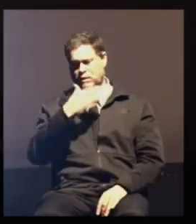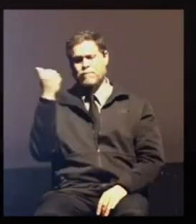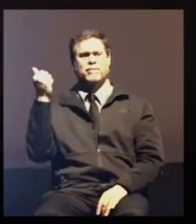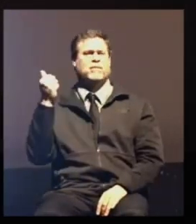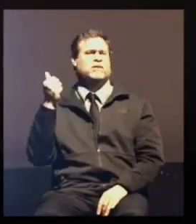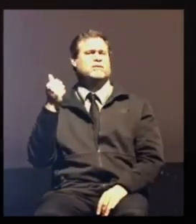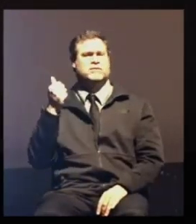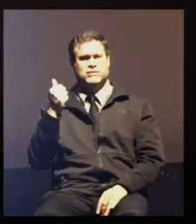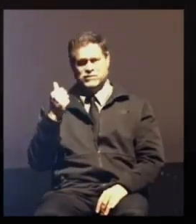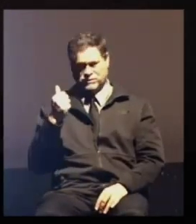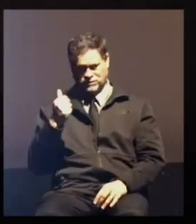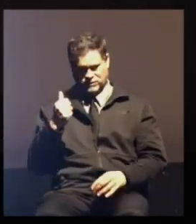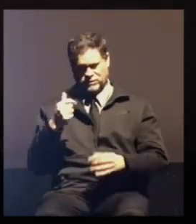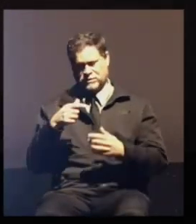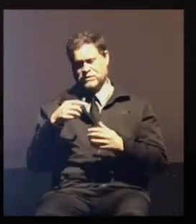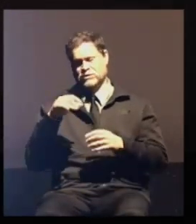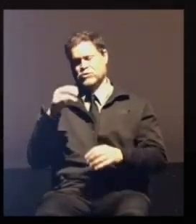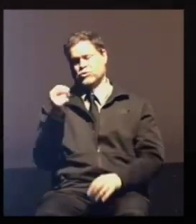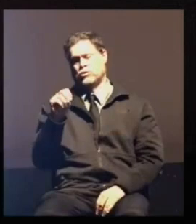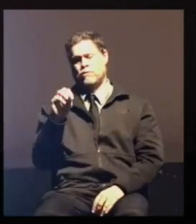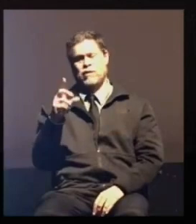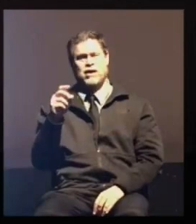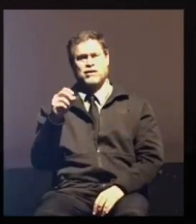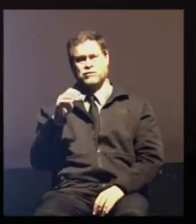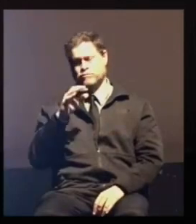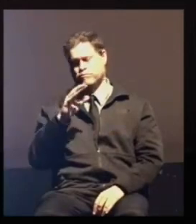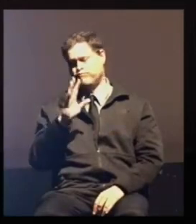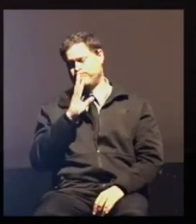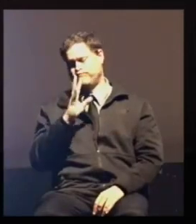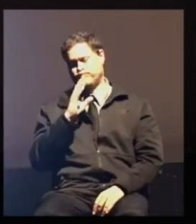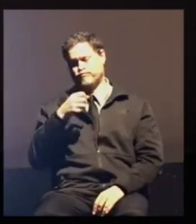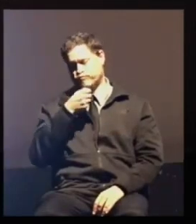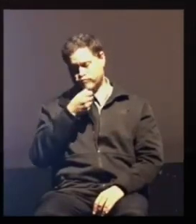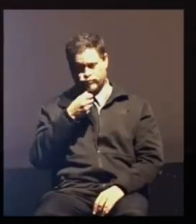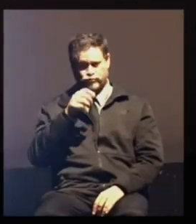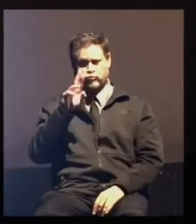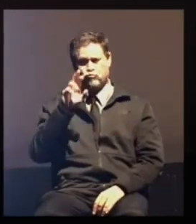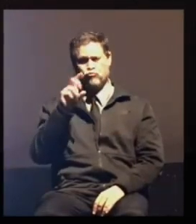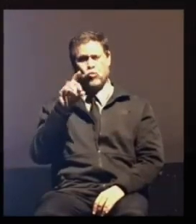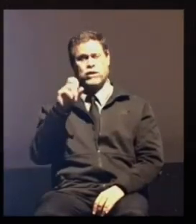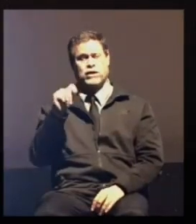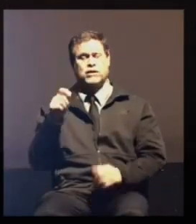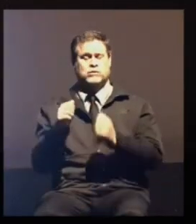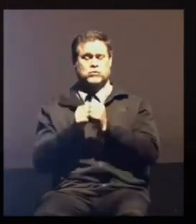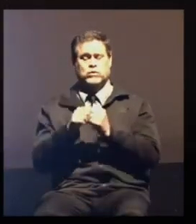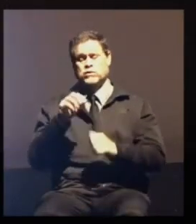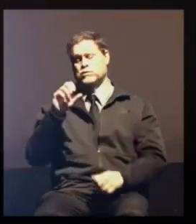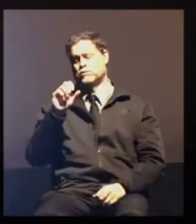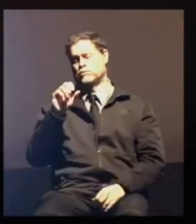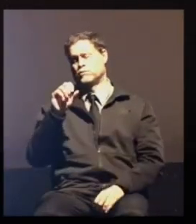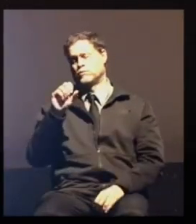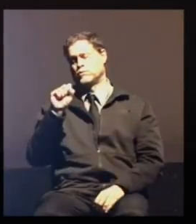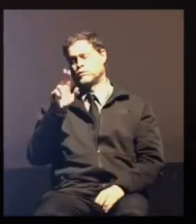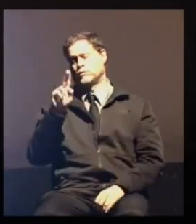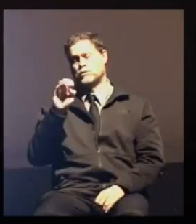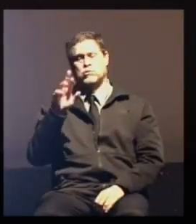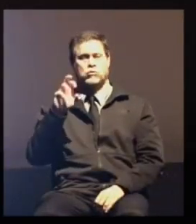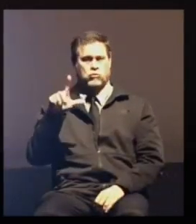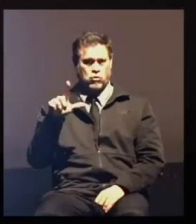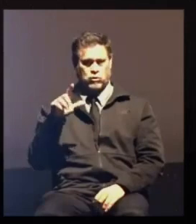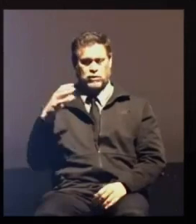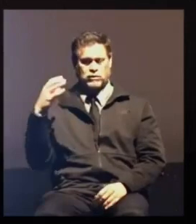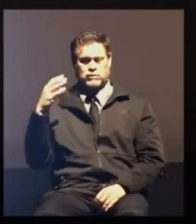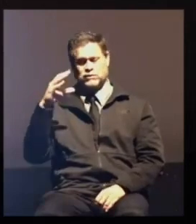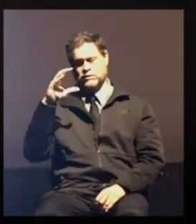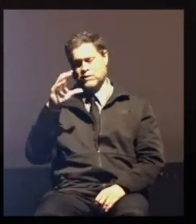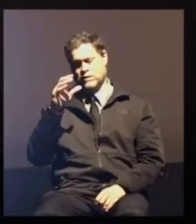in the world. John Madden broadcast my career between him and Pat Summerall. They did Cowboy games, you